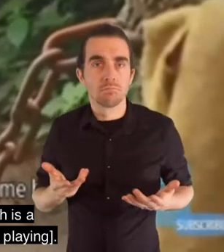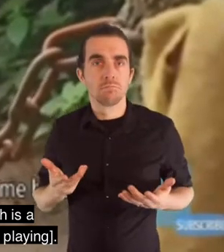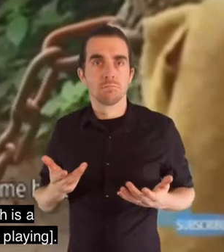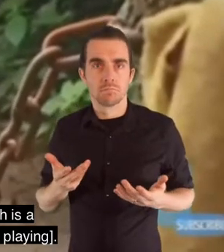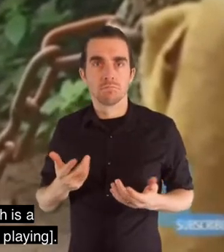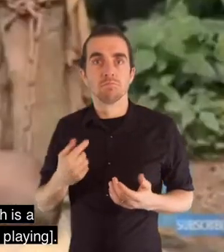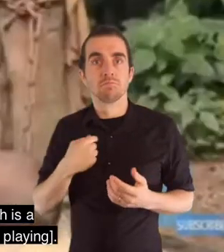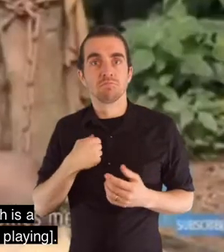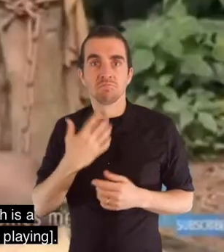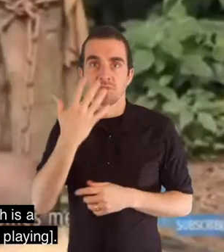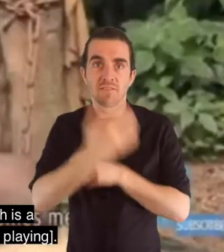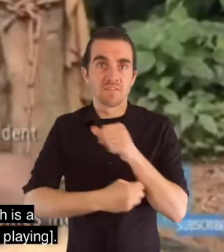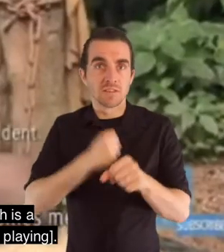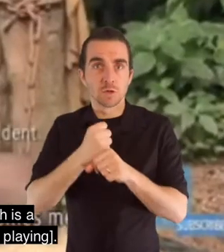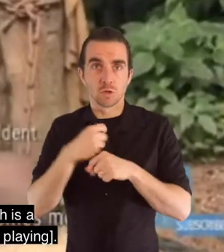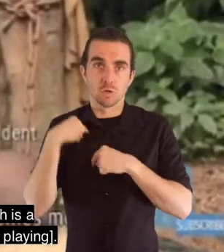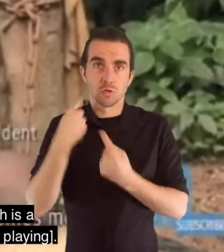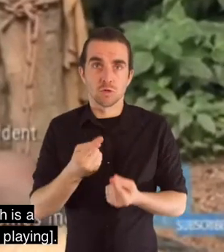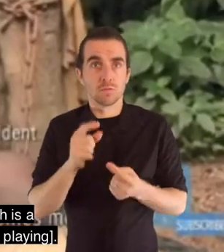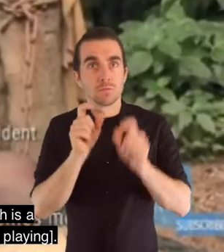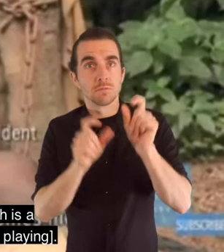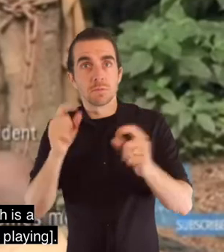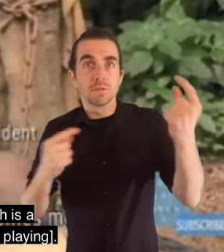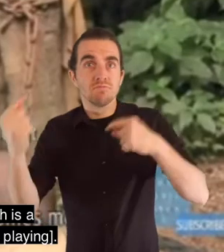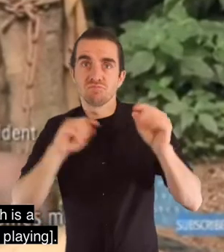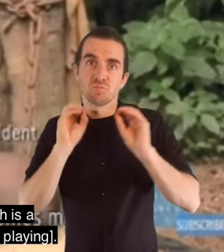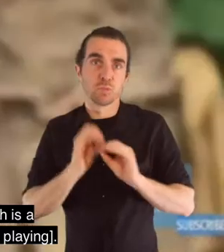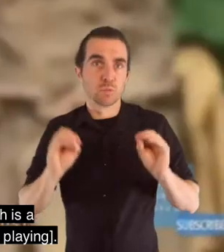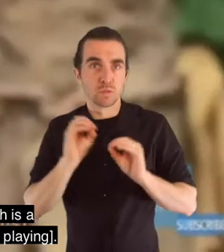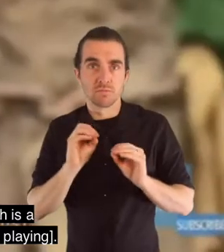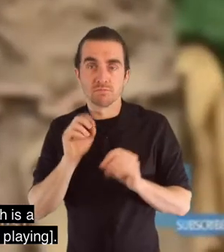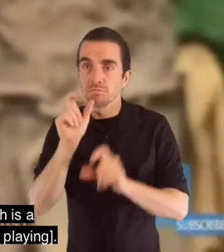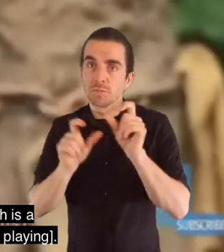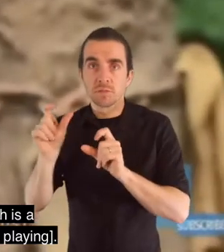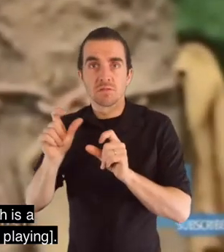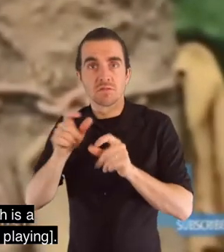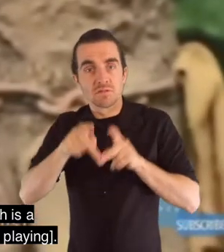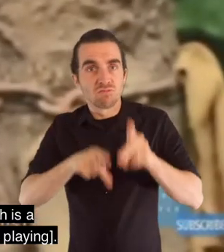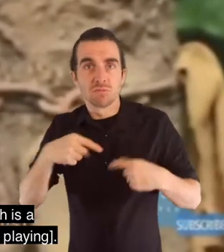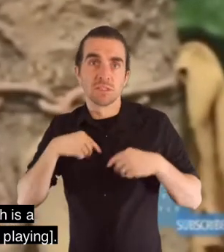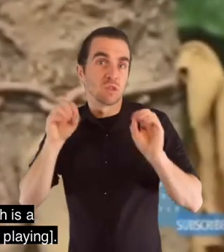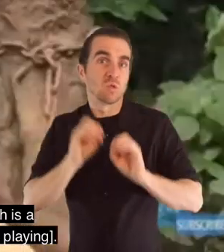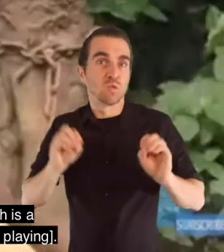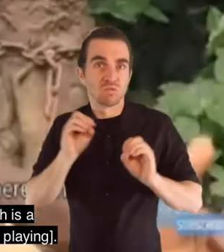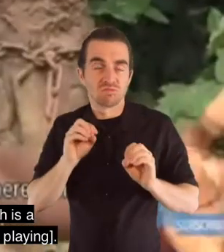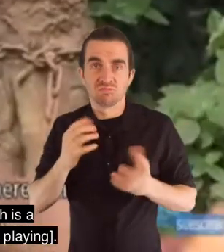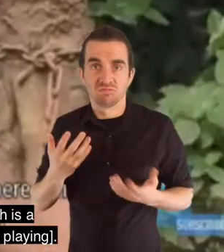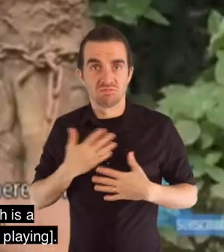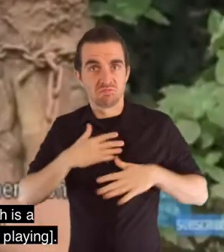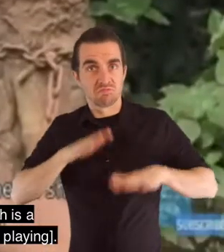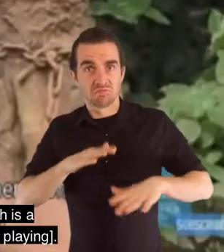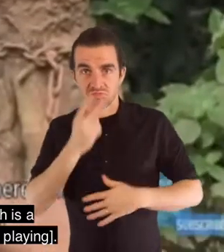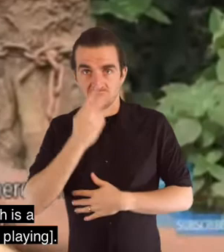gone. Since over 5 years, no one comes to me. There is no one care for me. Look at where I